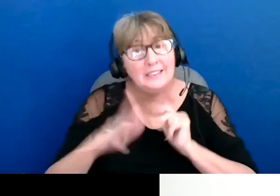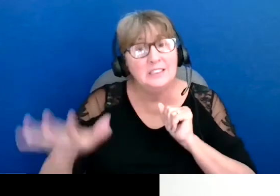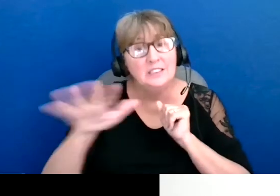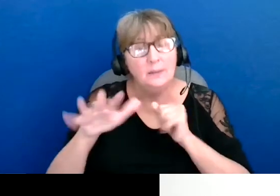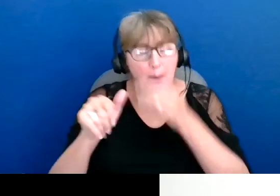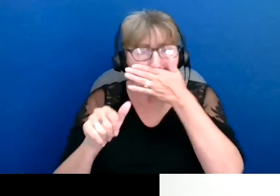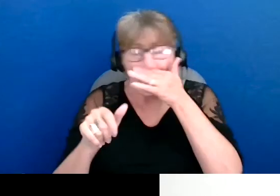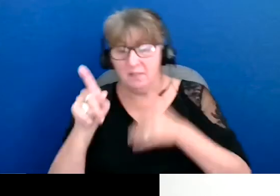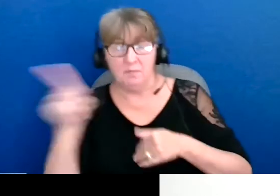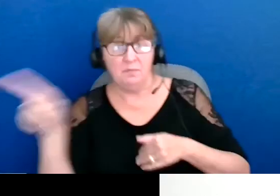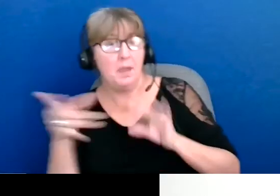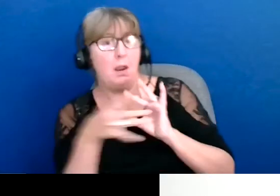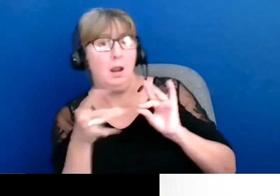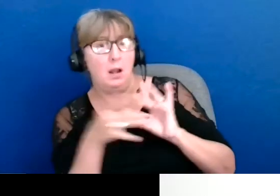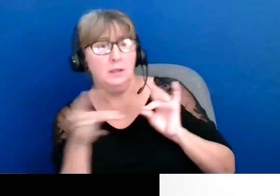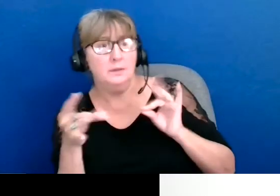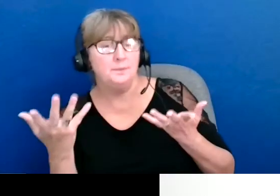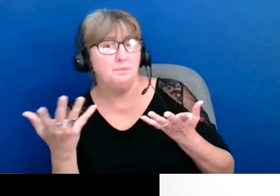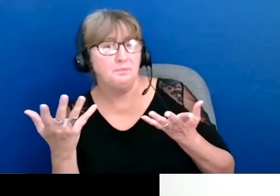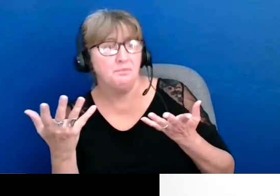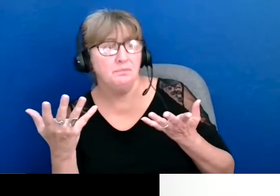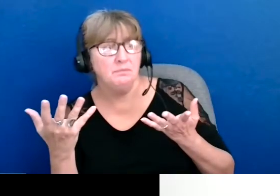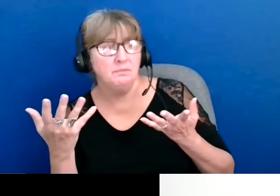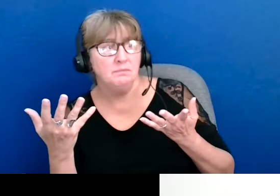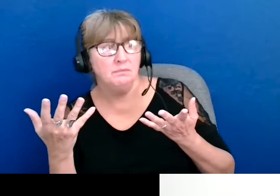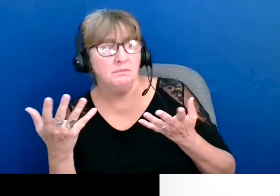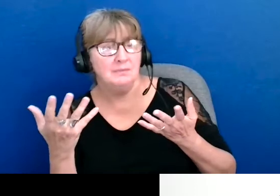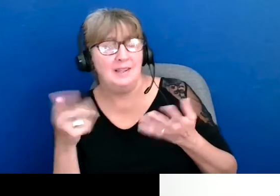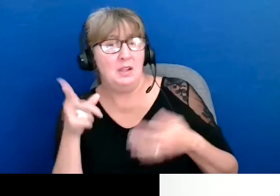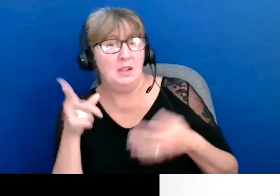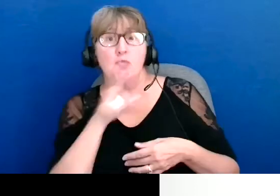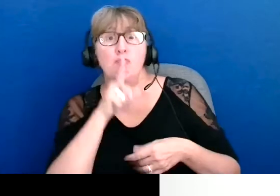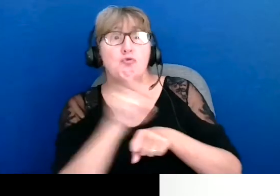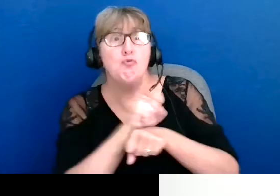that there was even the question whether it was even a library or not.